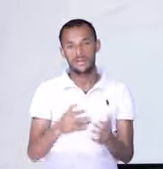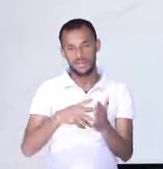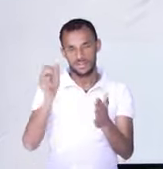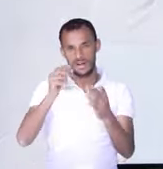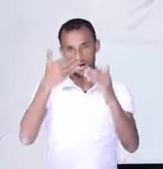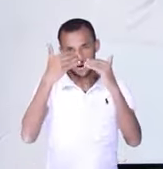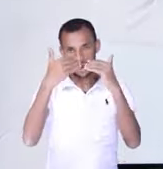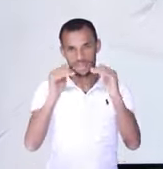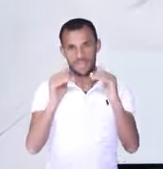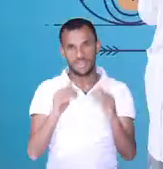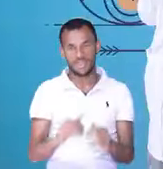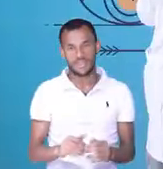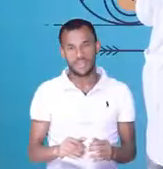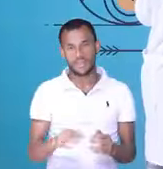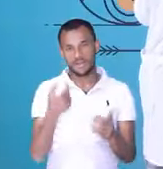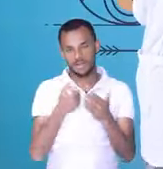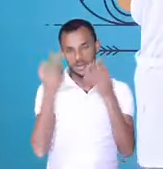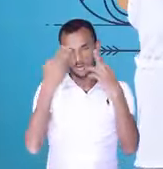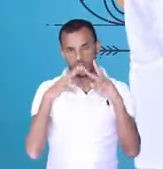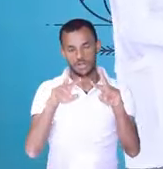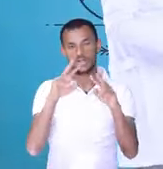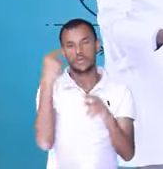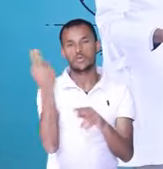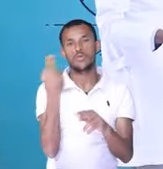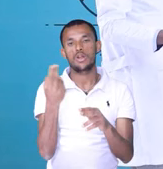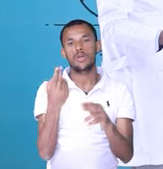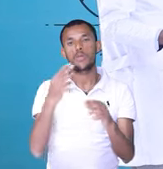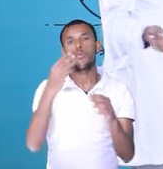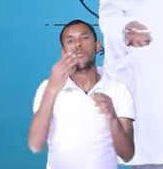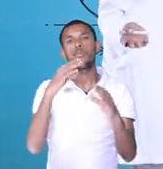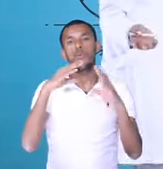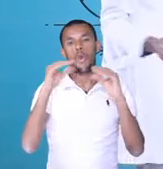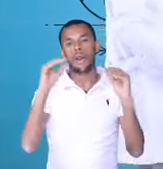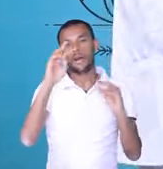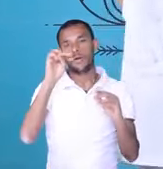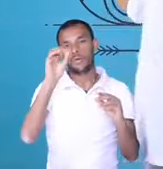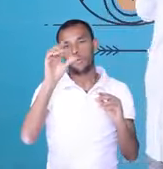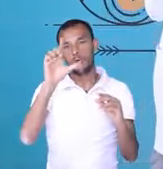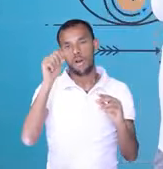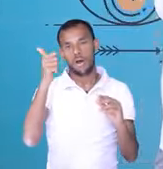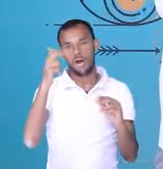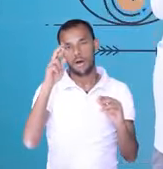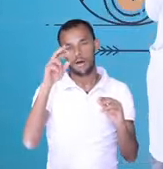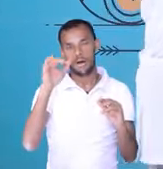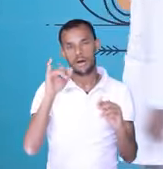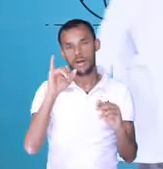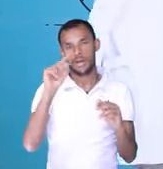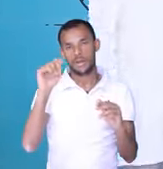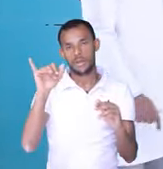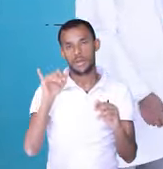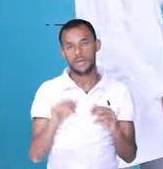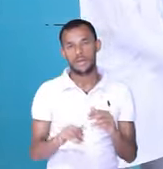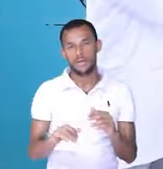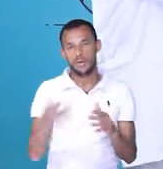Initial rates. This is concentration, usually molarity. You know rates, molar per